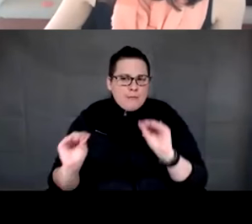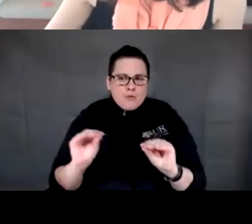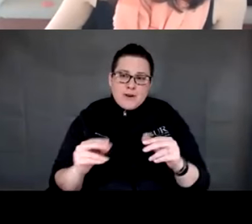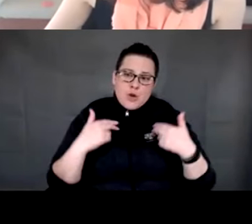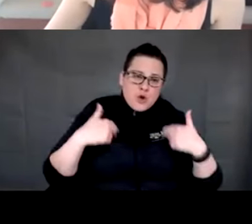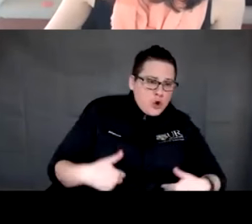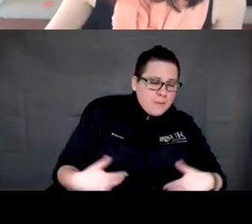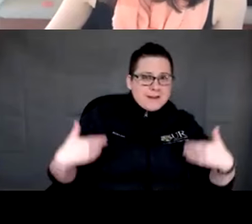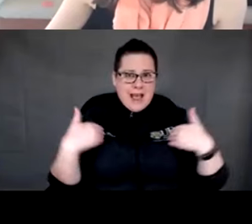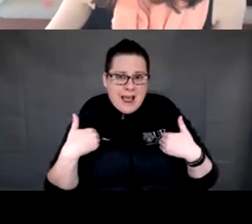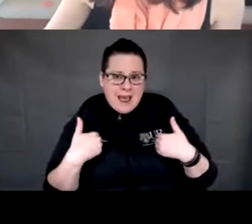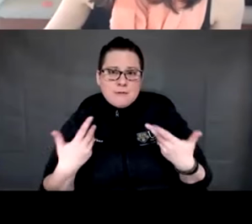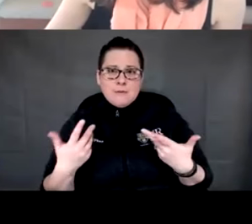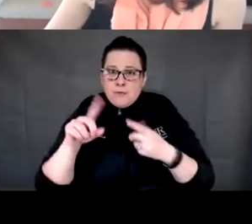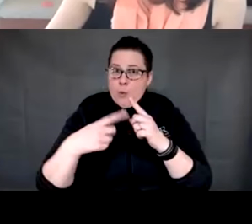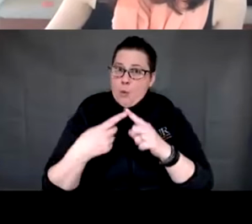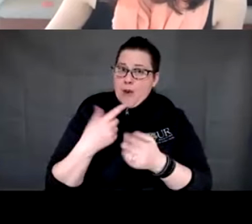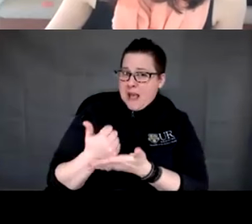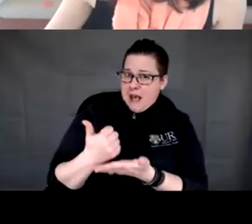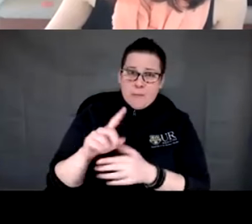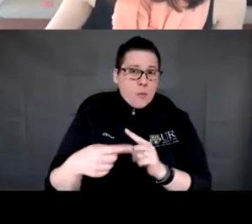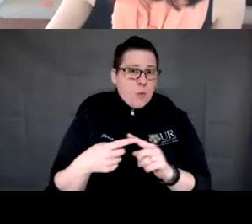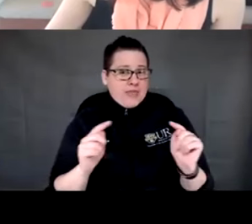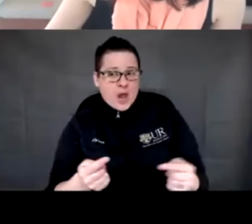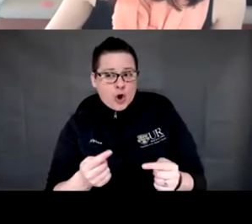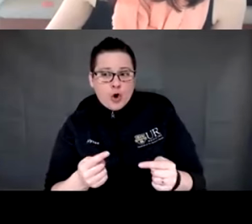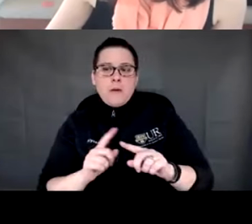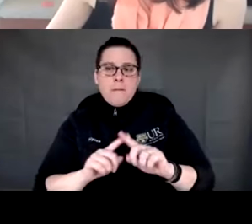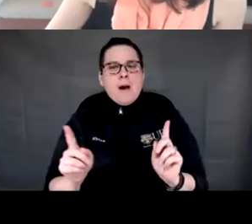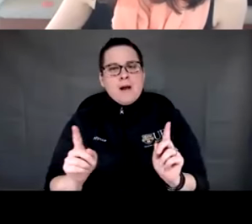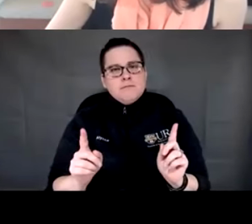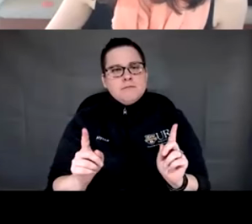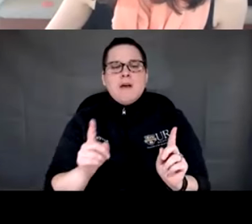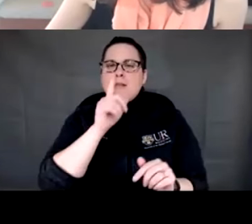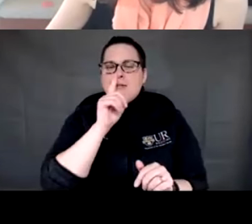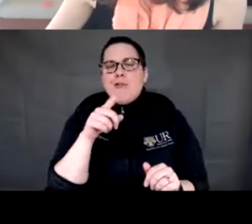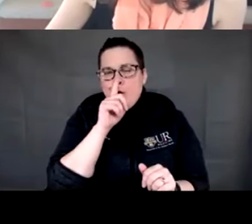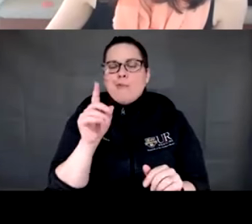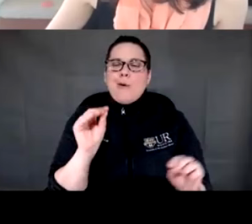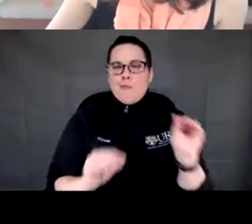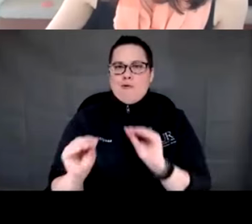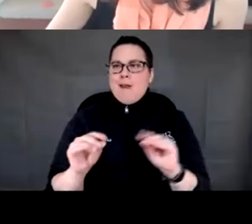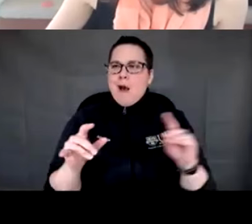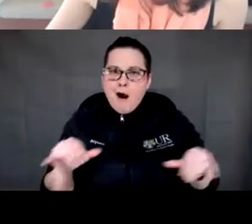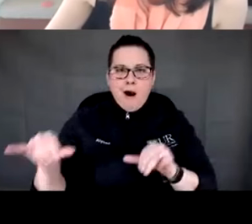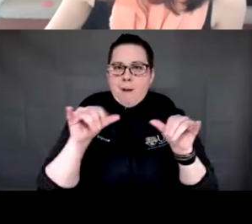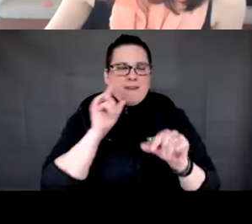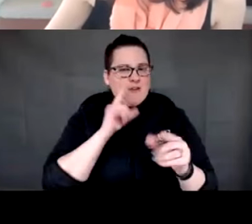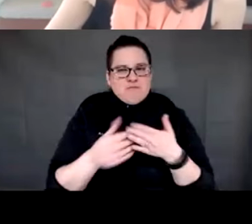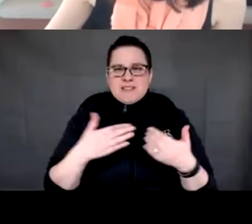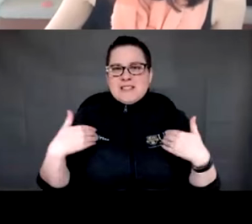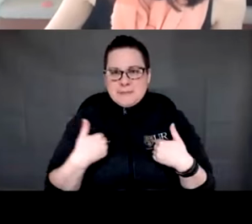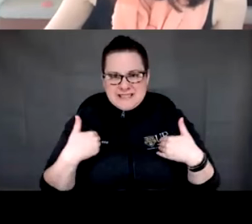humans or in animals, and when they help and when they hurt. But they certainly are movements that are common across species, and